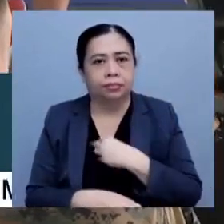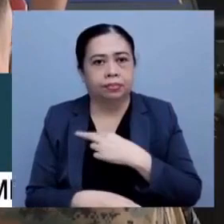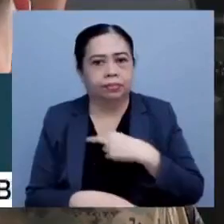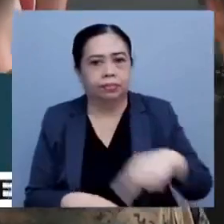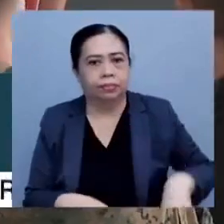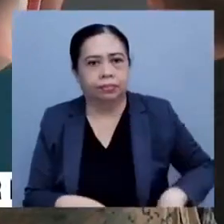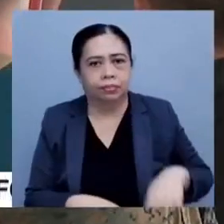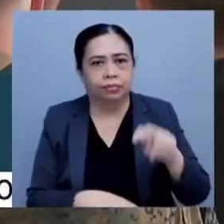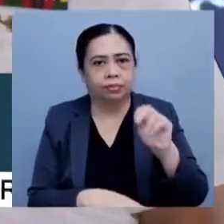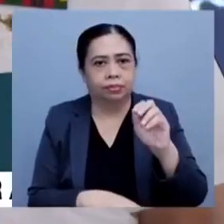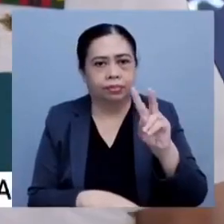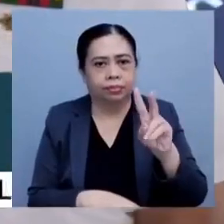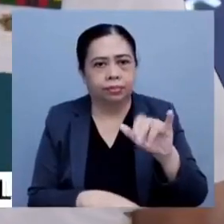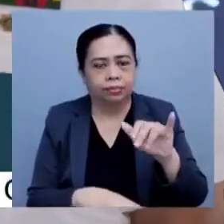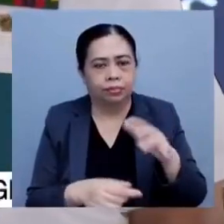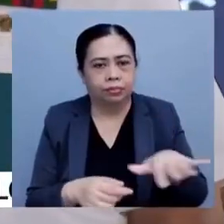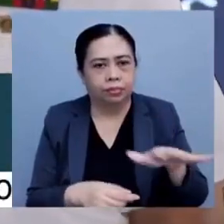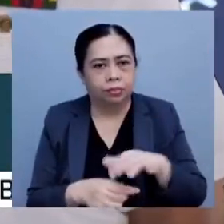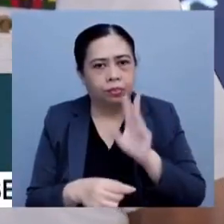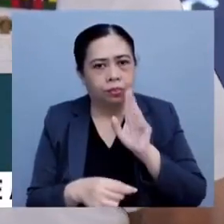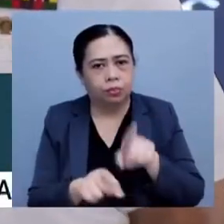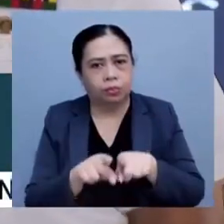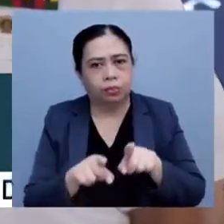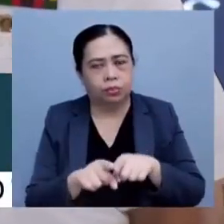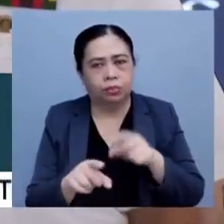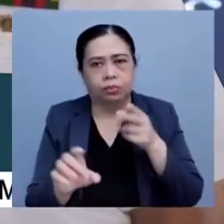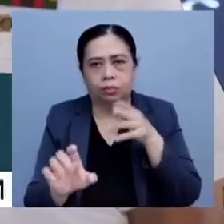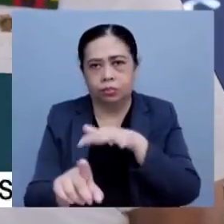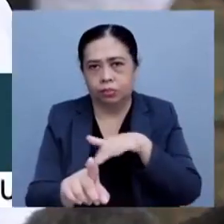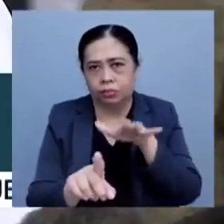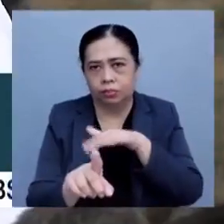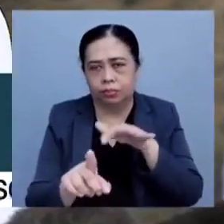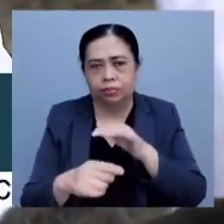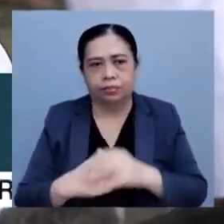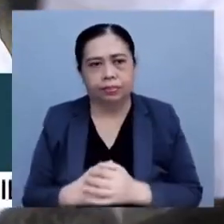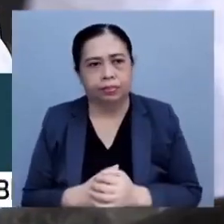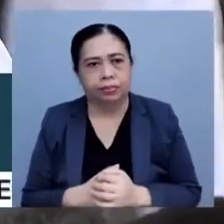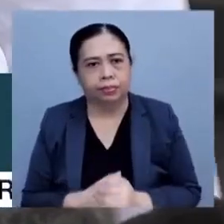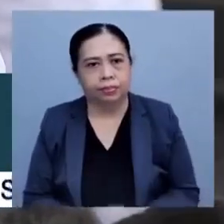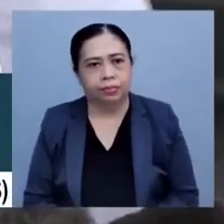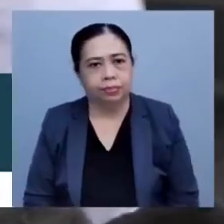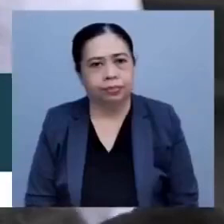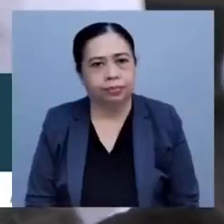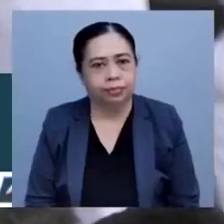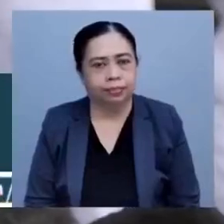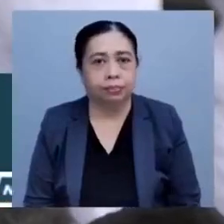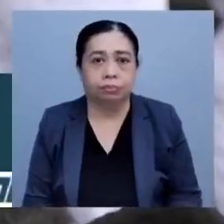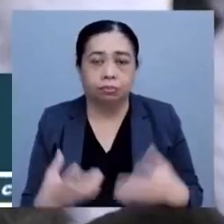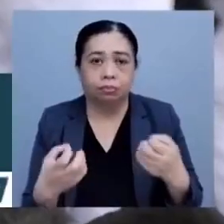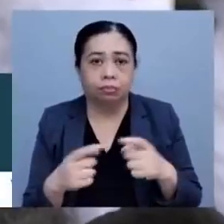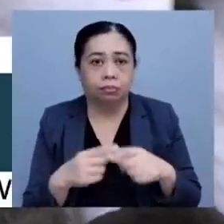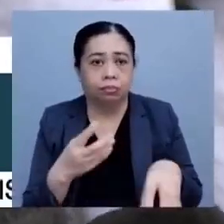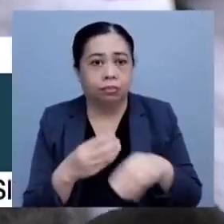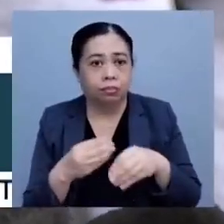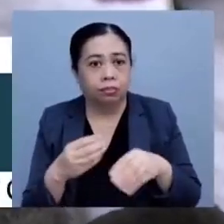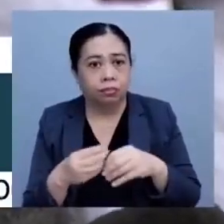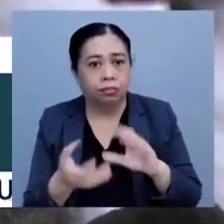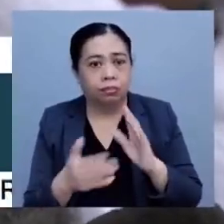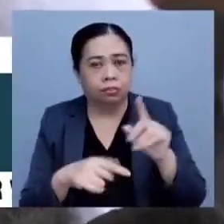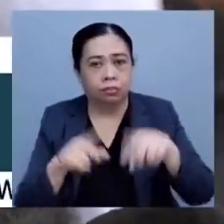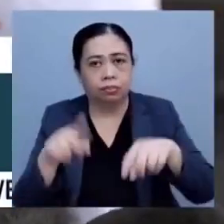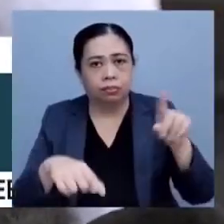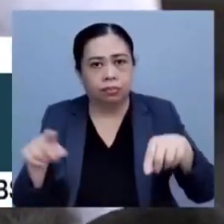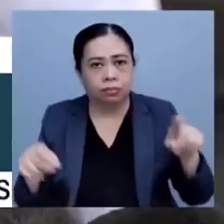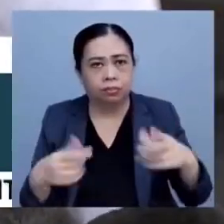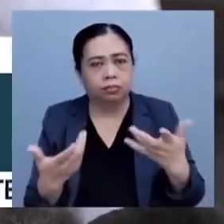and Indonesian Navy will also join as observers. We thought of expanding it to become a multilateral